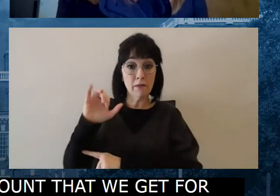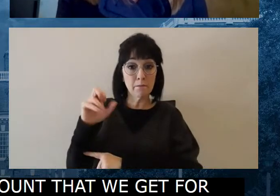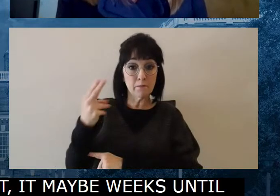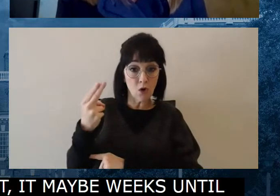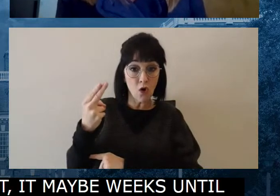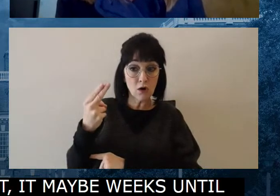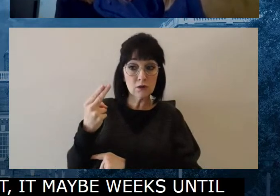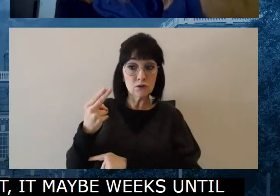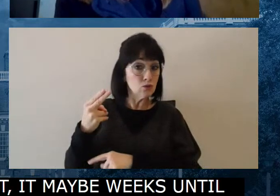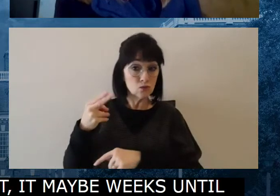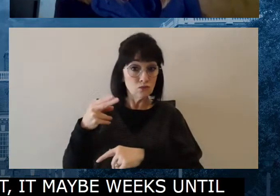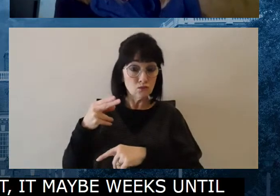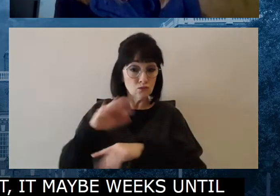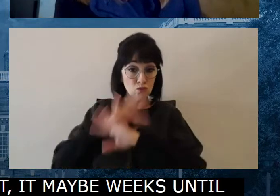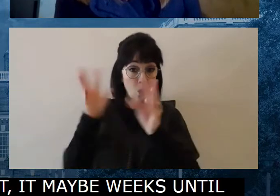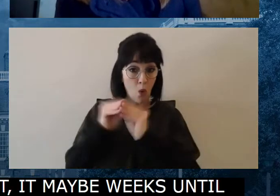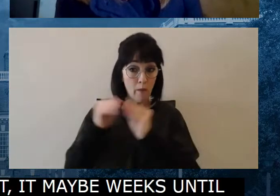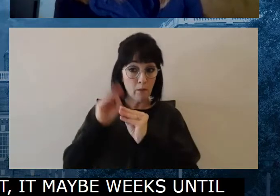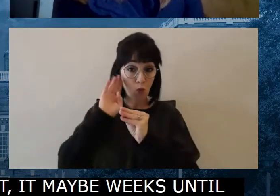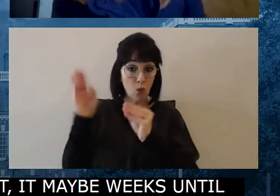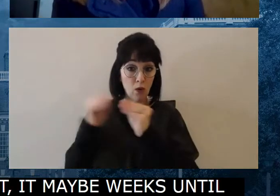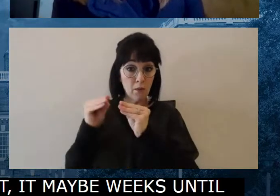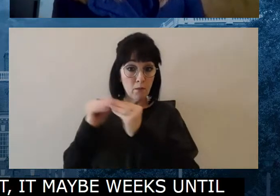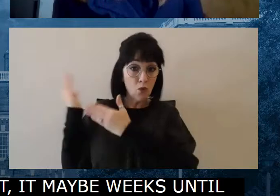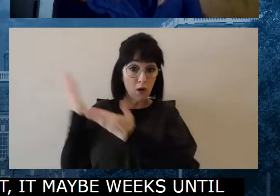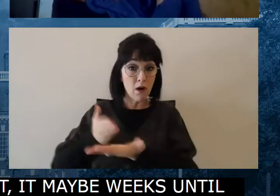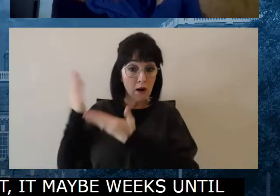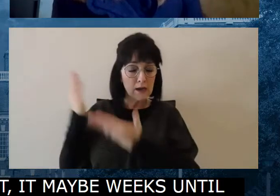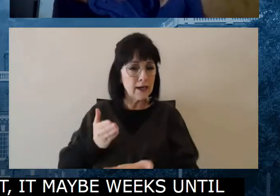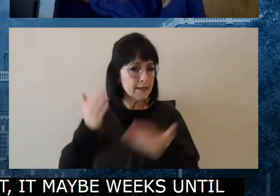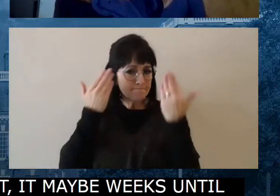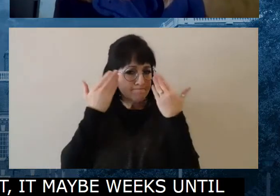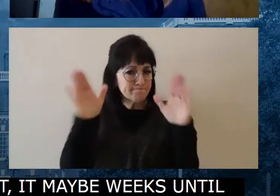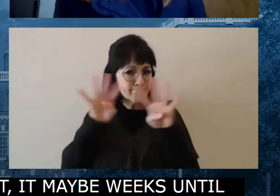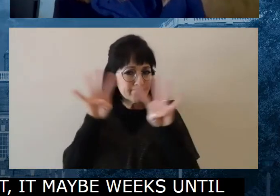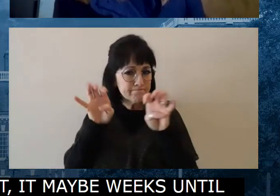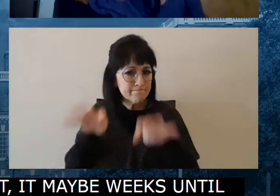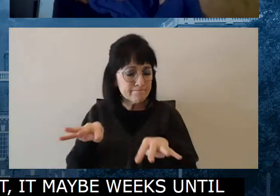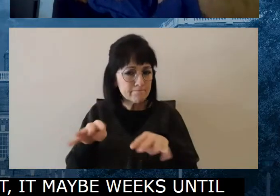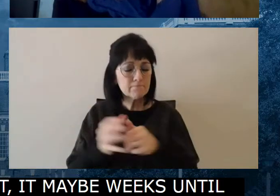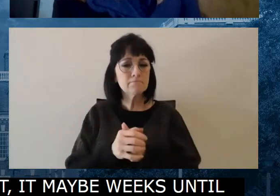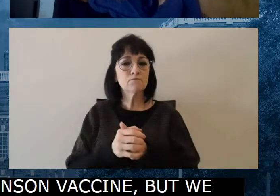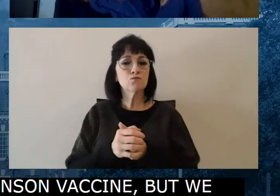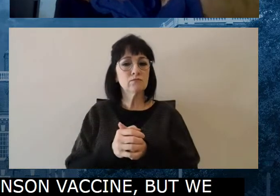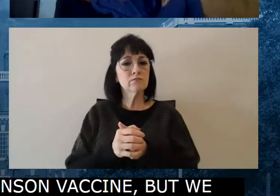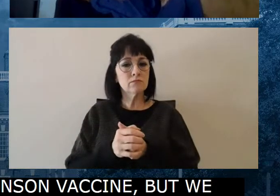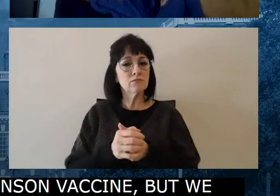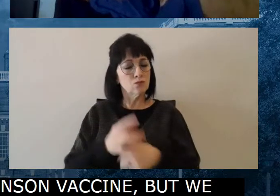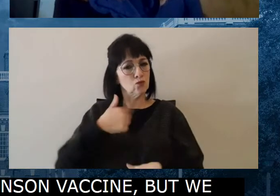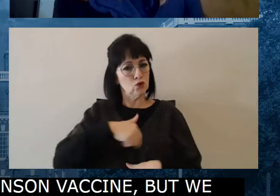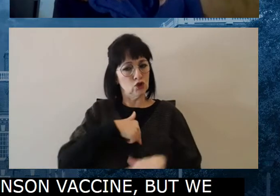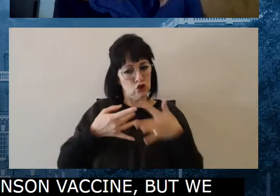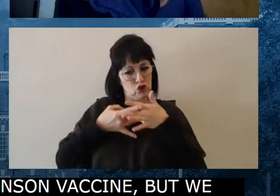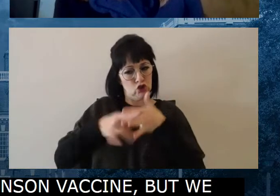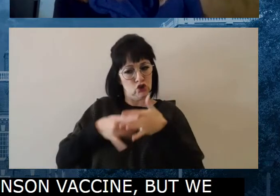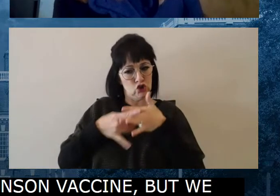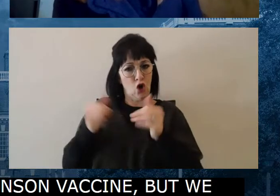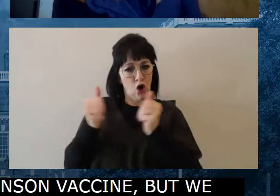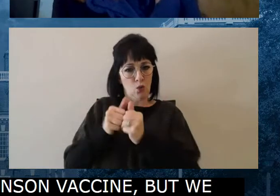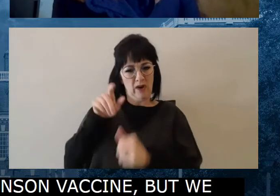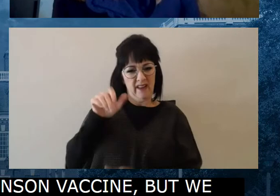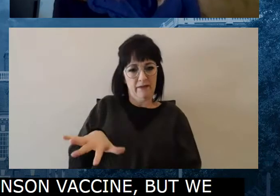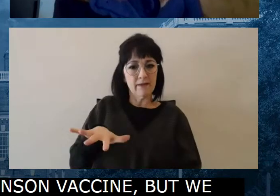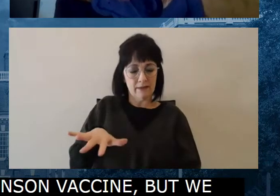more of the Johnson & Johnson vaccine. But we are going to start with this weekend.